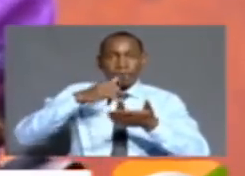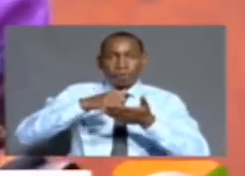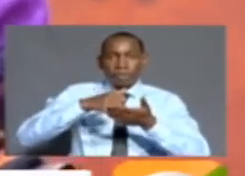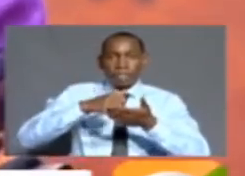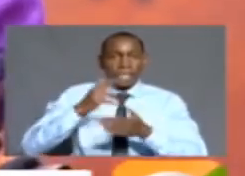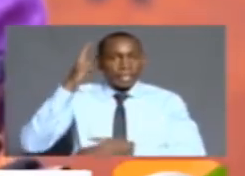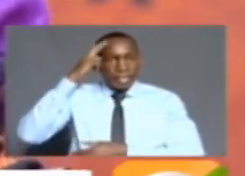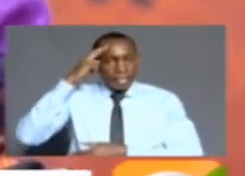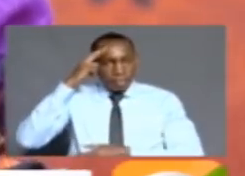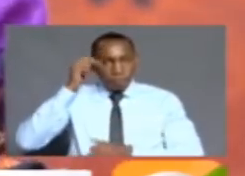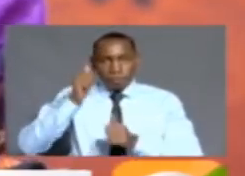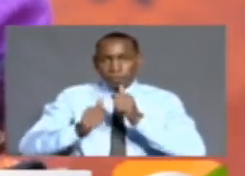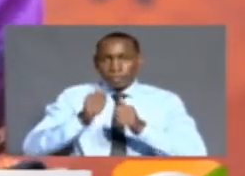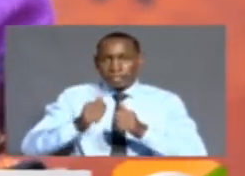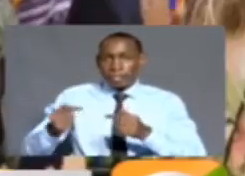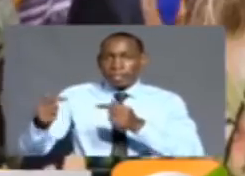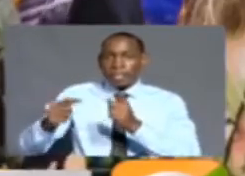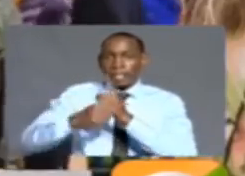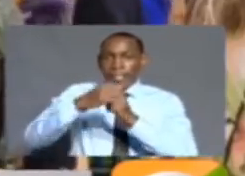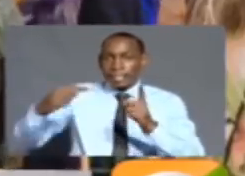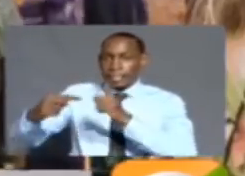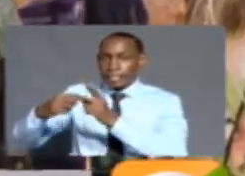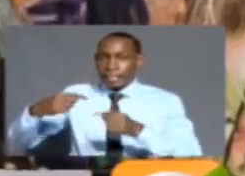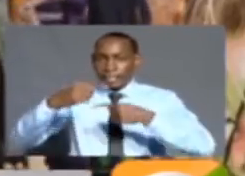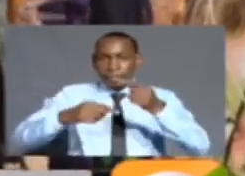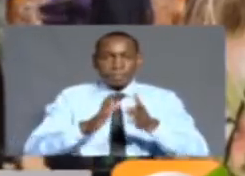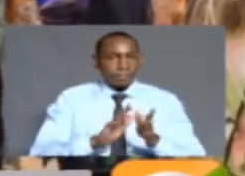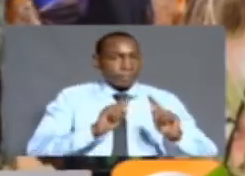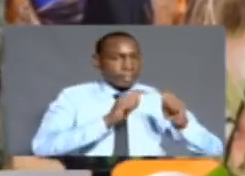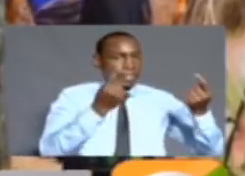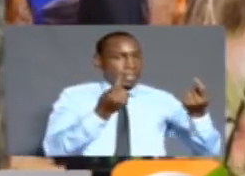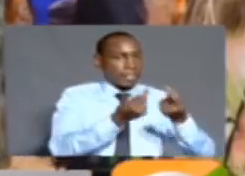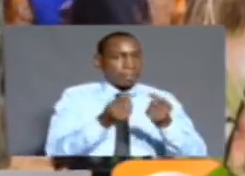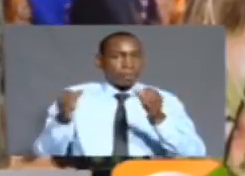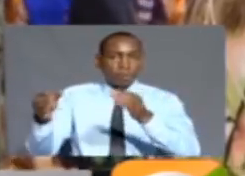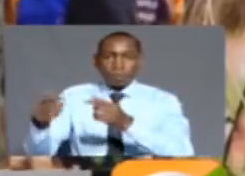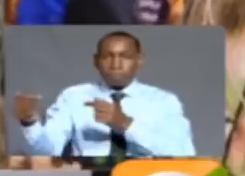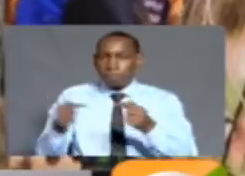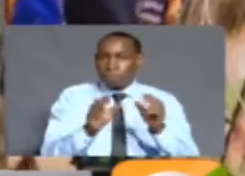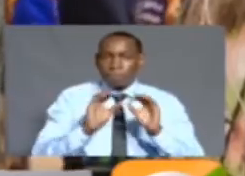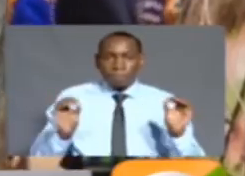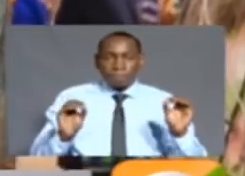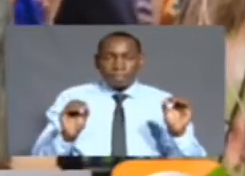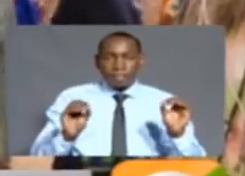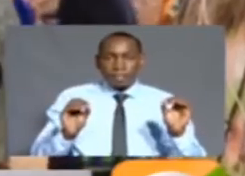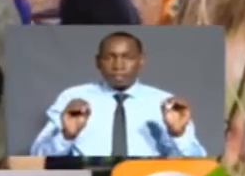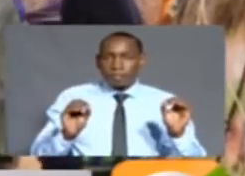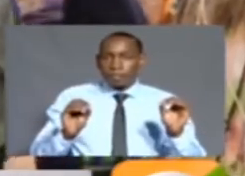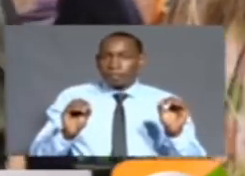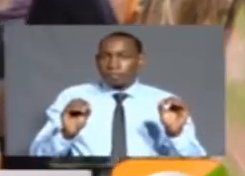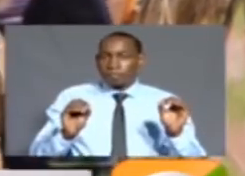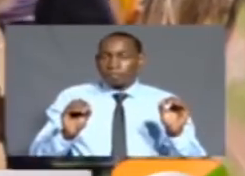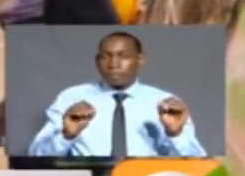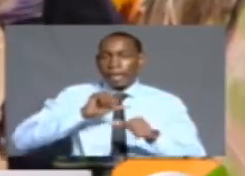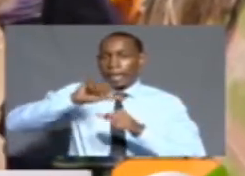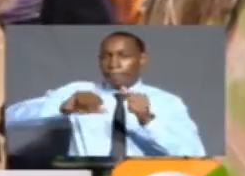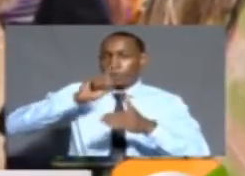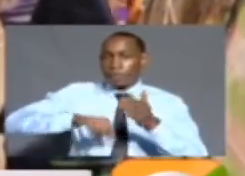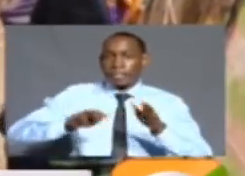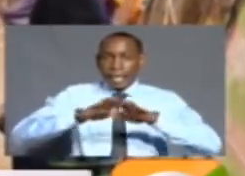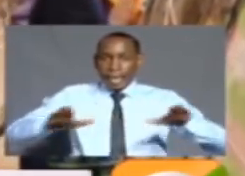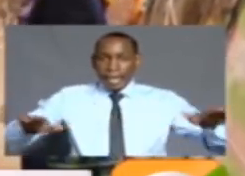of reasons given for the cause of killings. It's not about tribal or clan clashes. This is actually purely about land